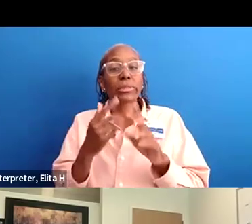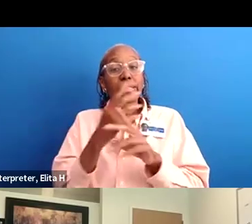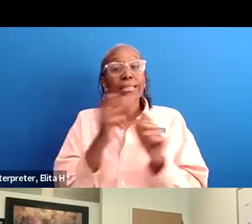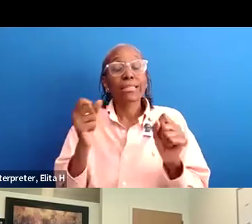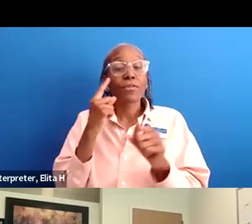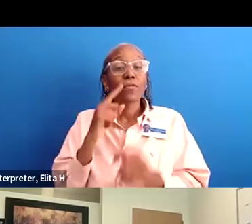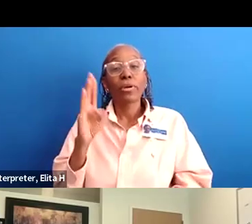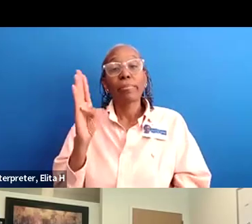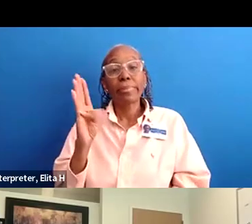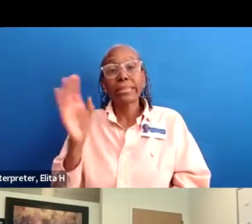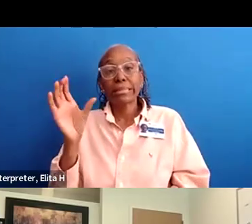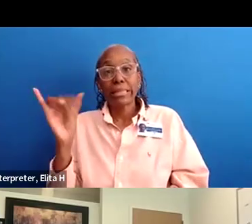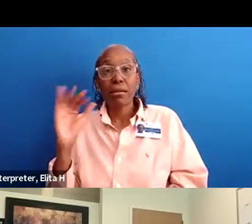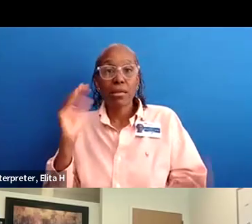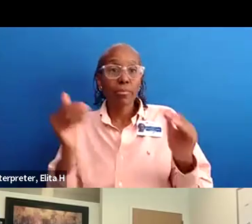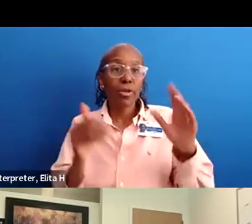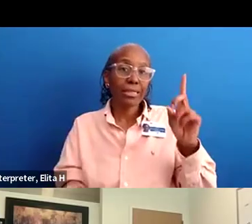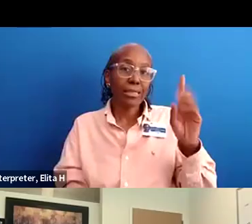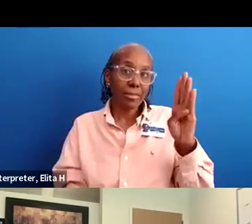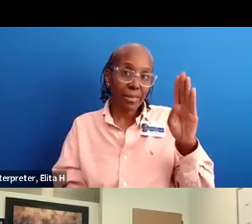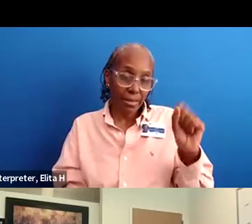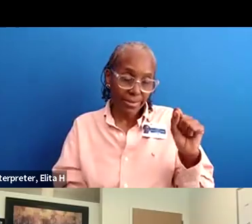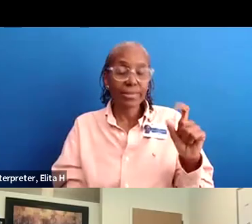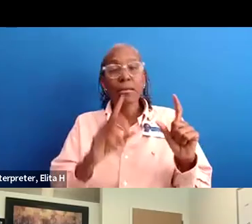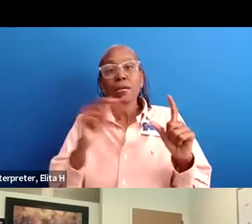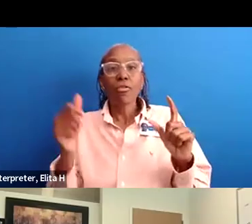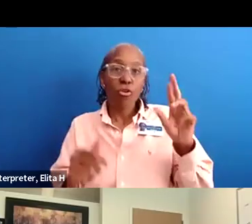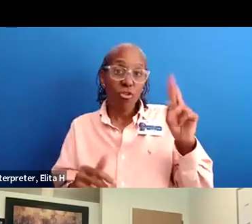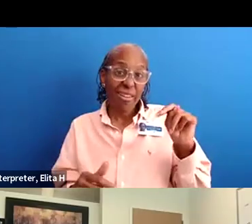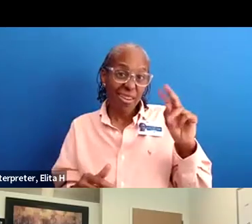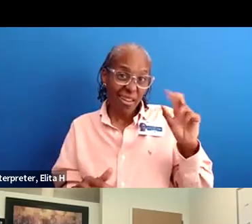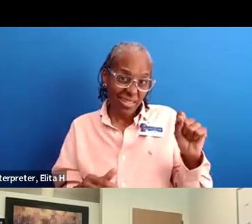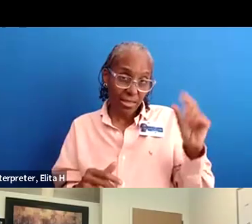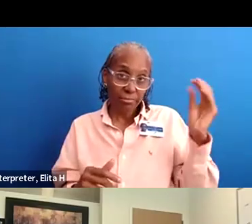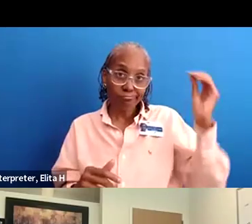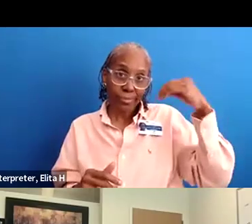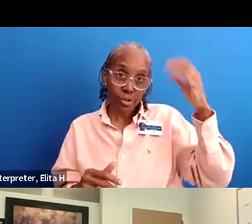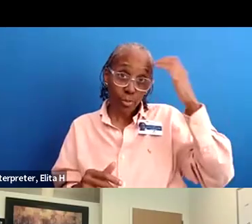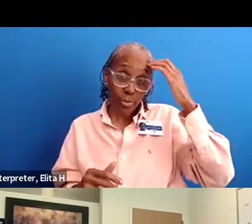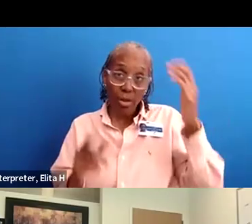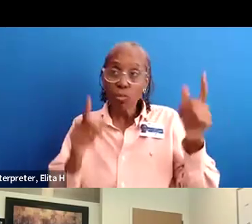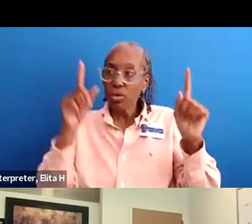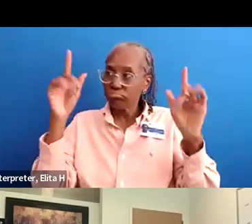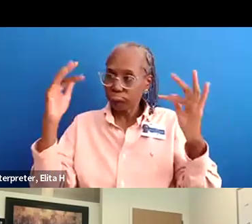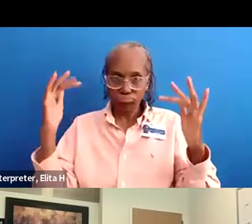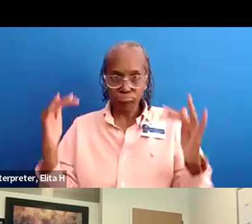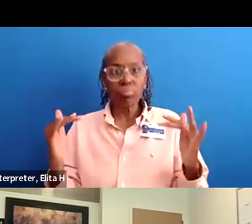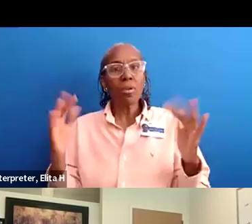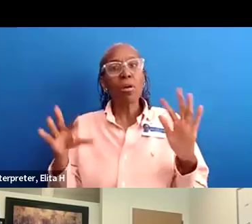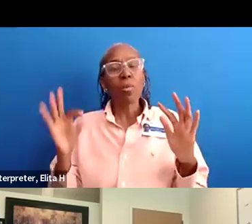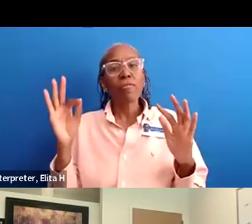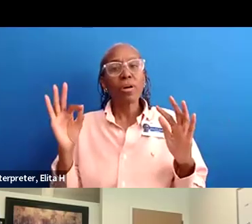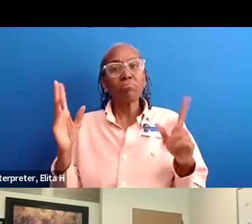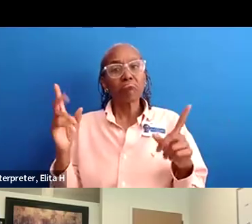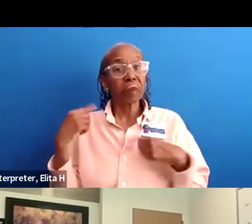of BCIs and comparing it to DBS and other RNS devices that have been put into brains, and we've been really to find that